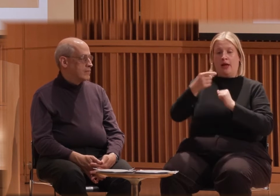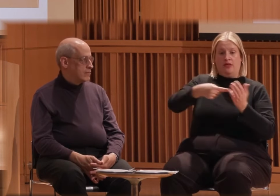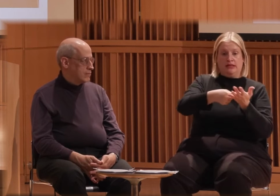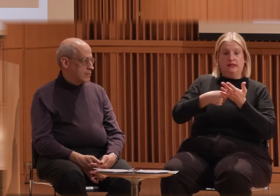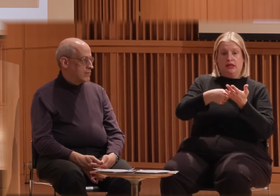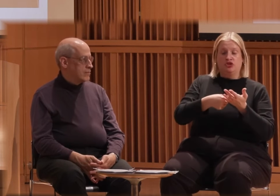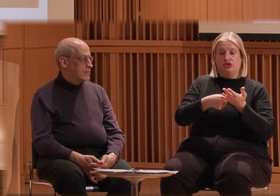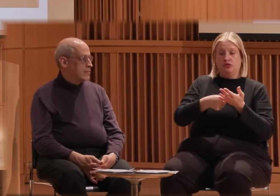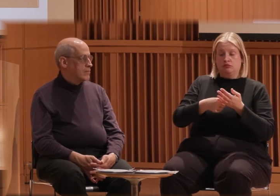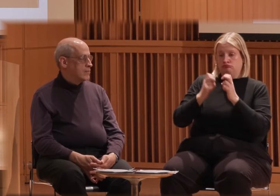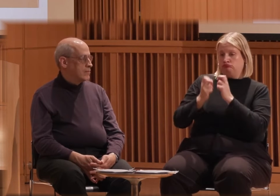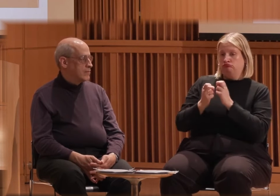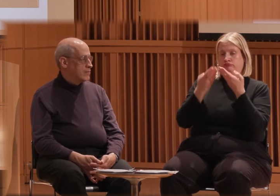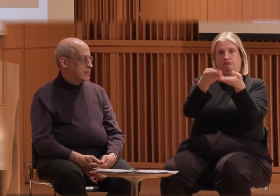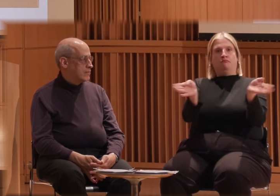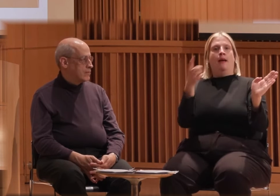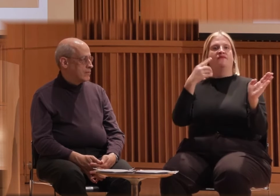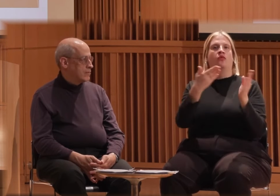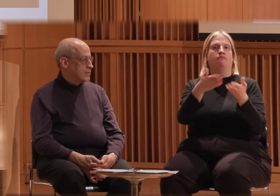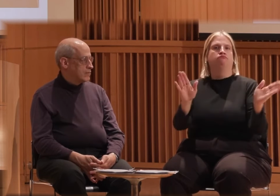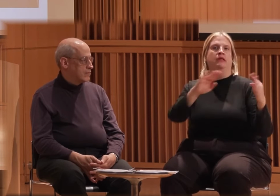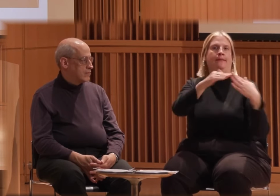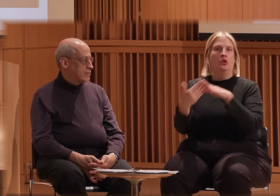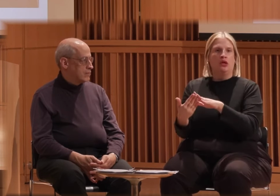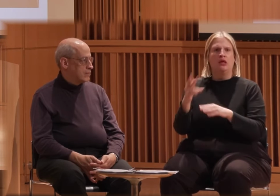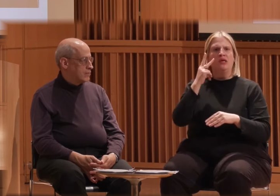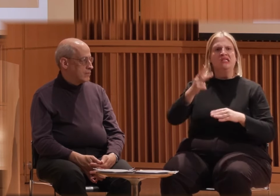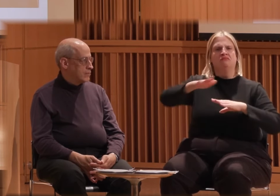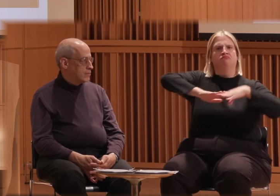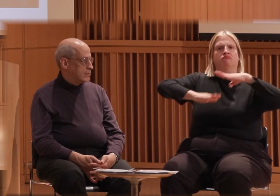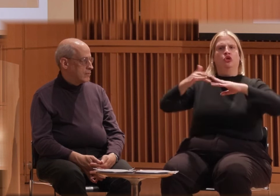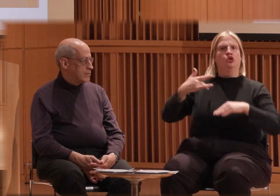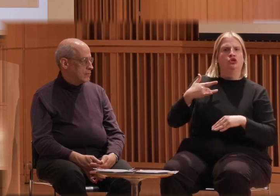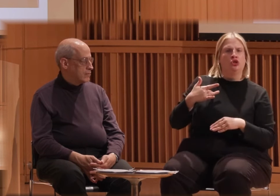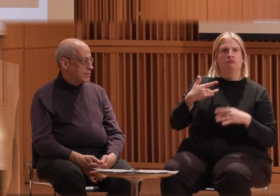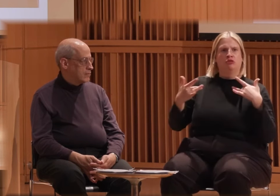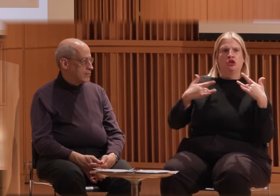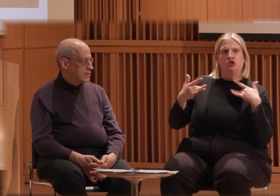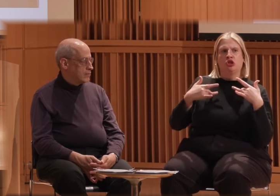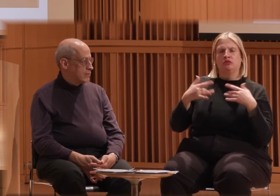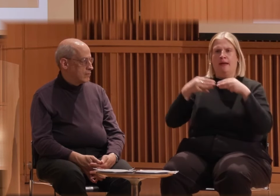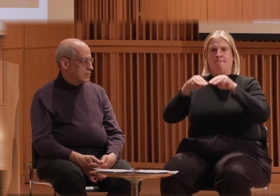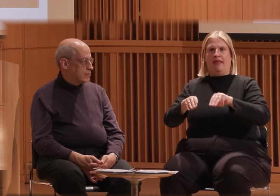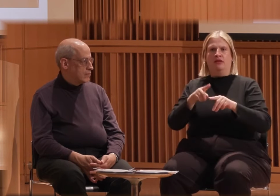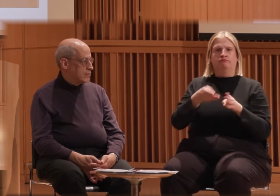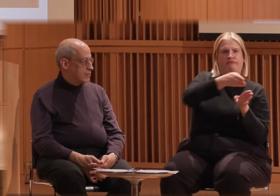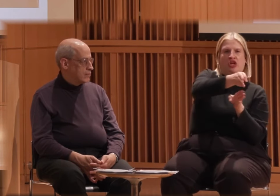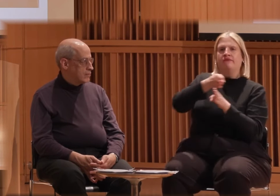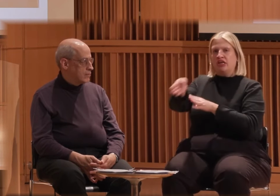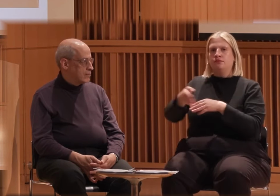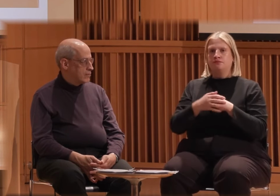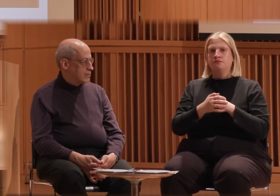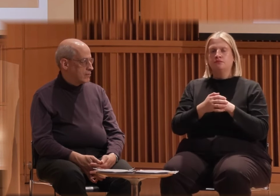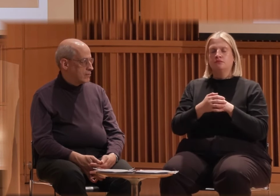public humanities, as we see many overlapping concerns and methods between these two fields. We brought